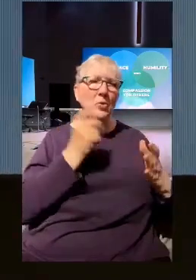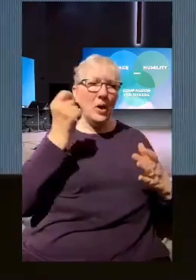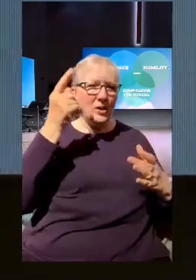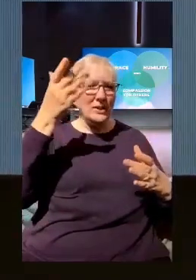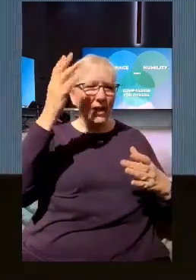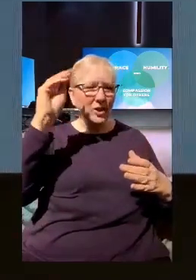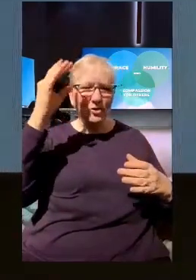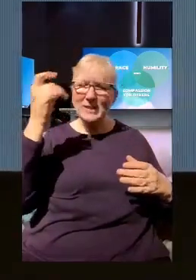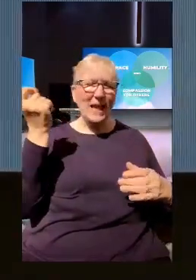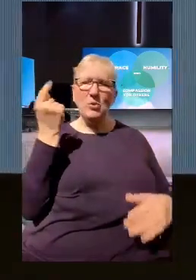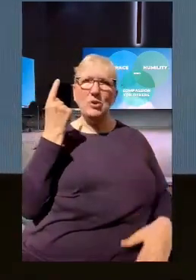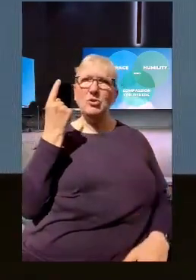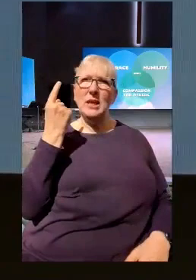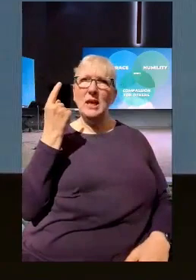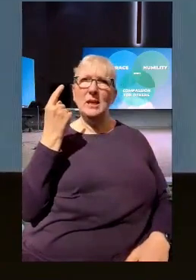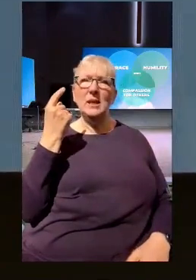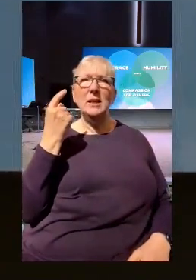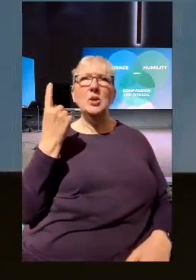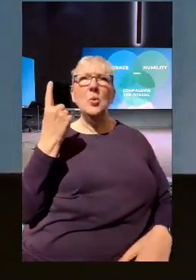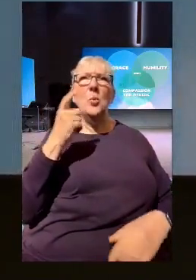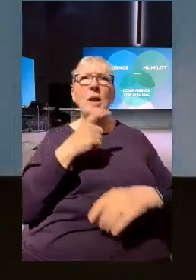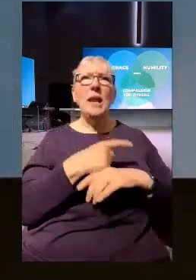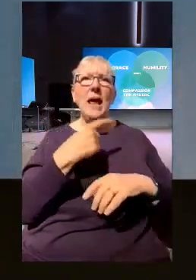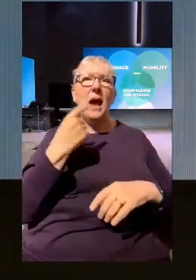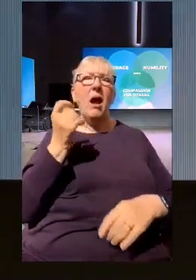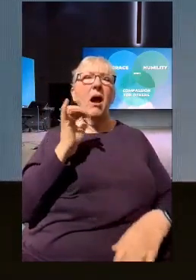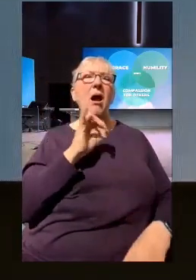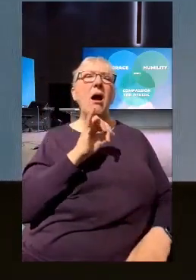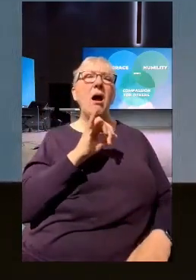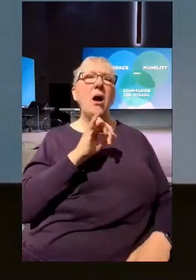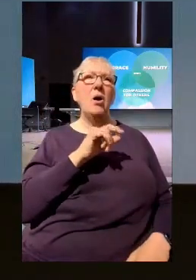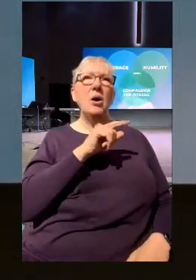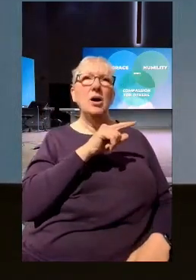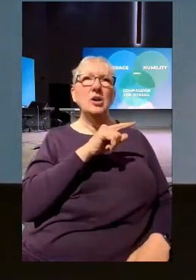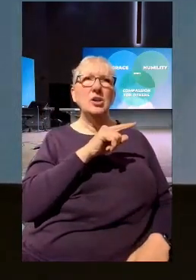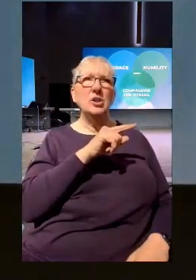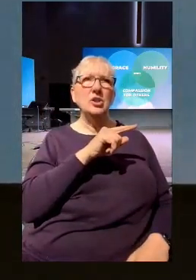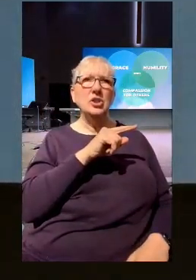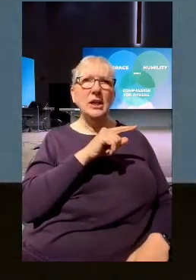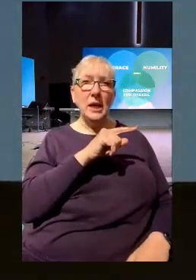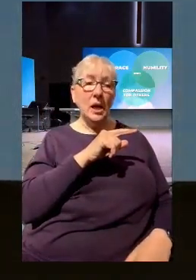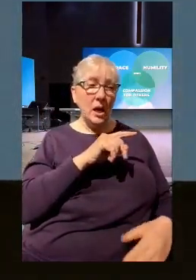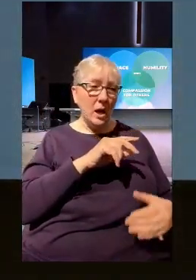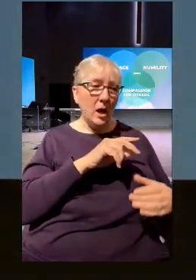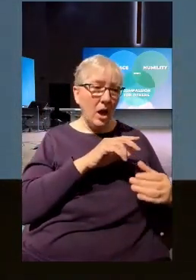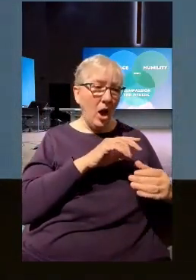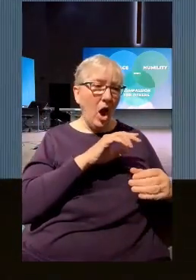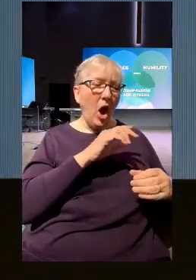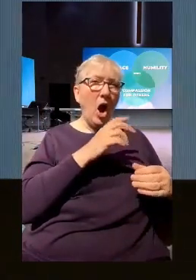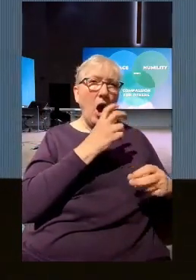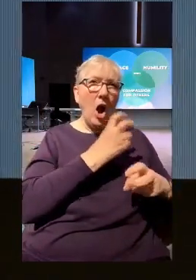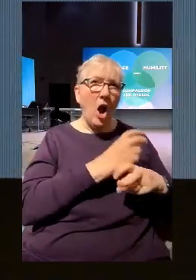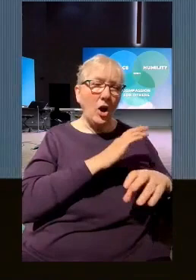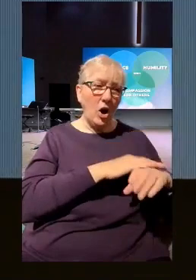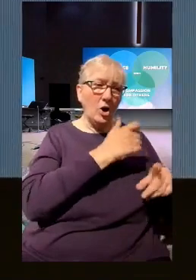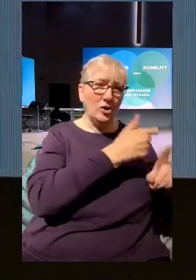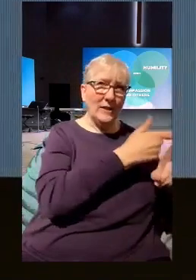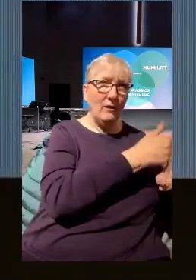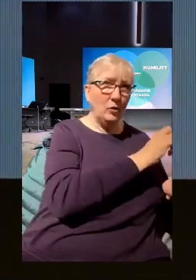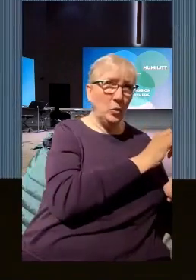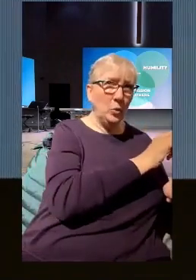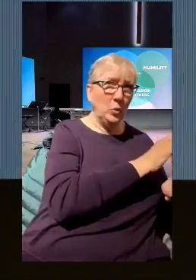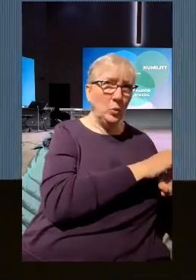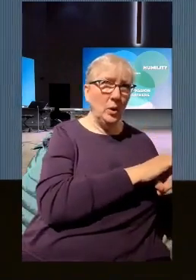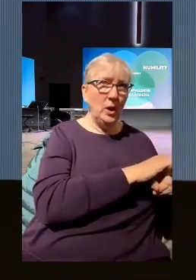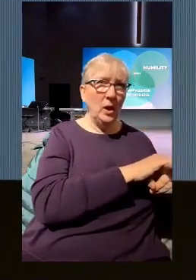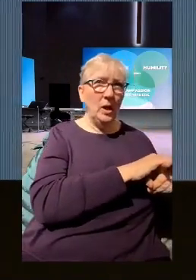it. And then one day, like, it clicked. She was as hard on herself as she was on others. And I thought,